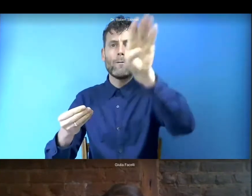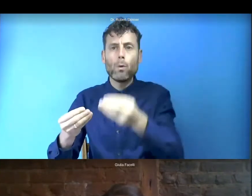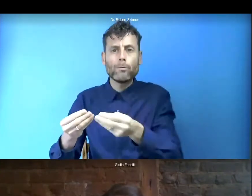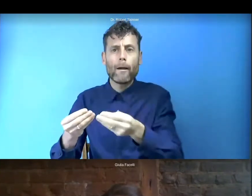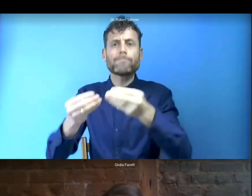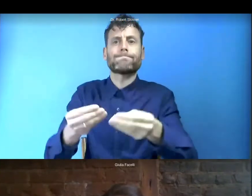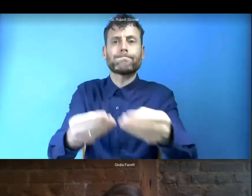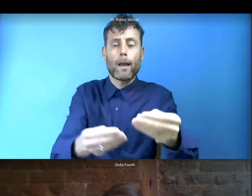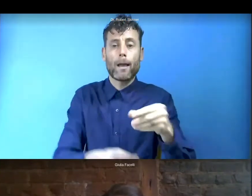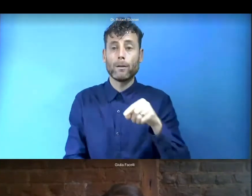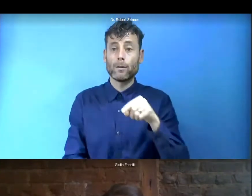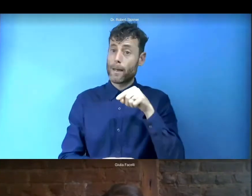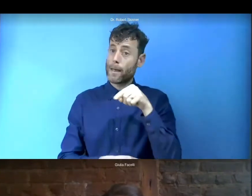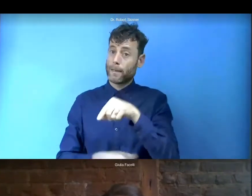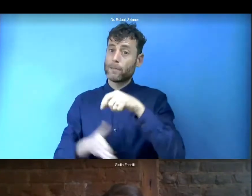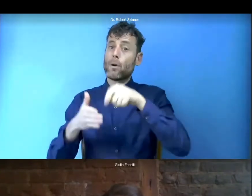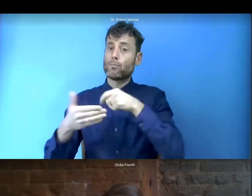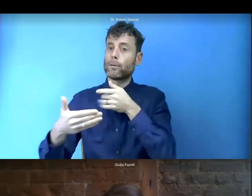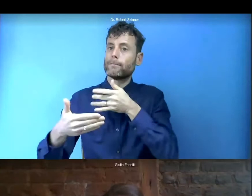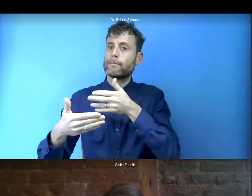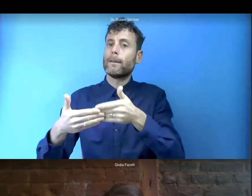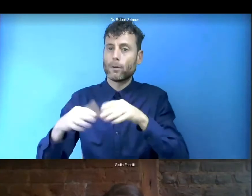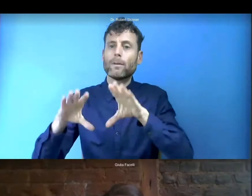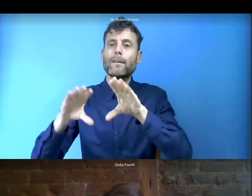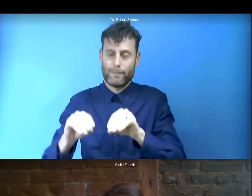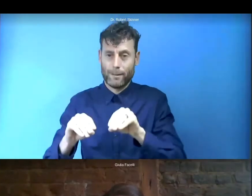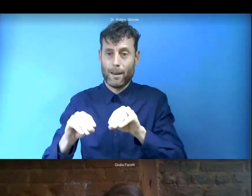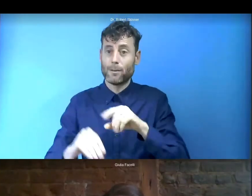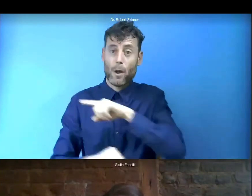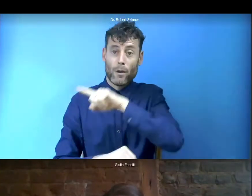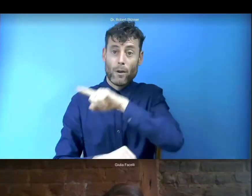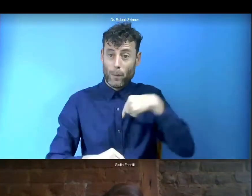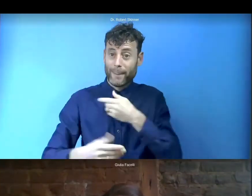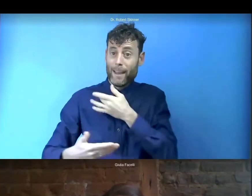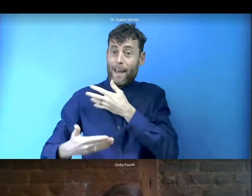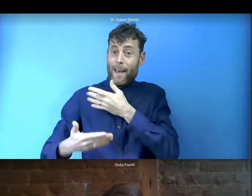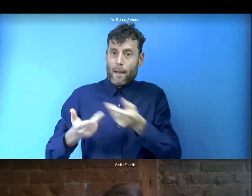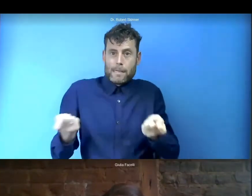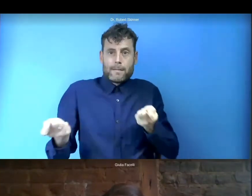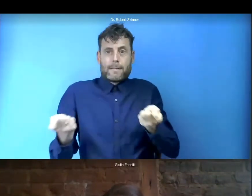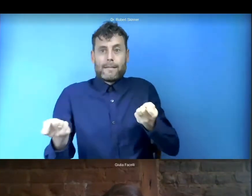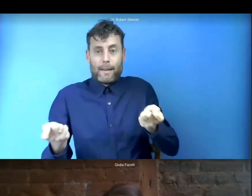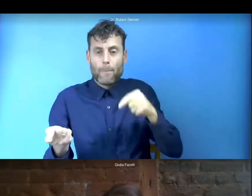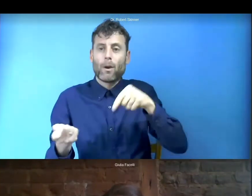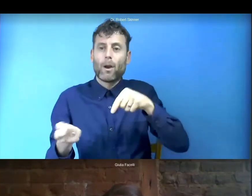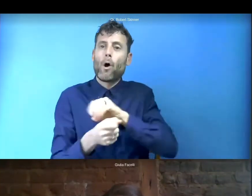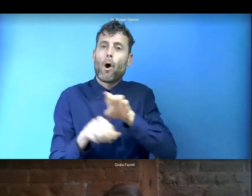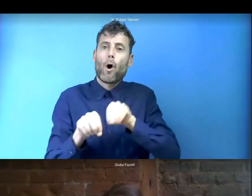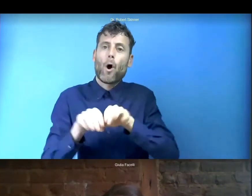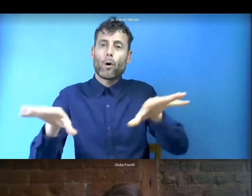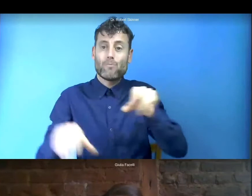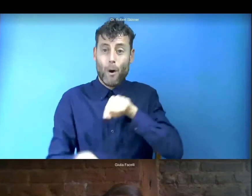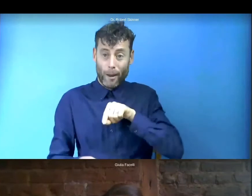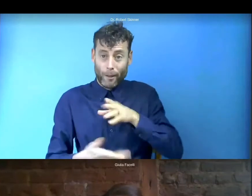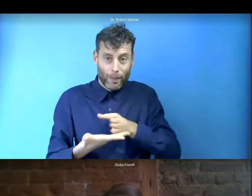an end, and it has suffered from the COVID crisis, as many others of our projects, but I think it succeeded in delivering what it